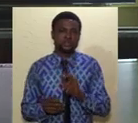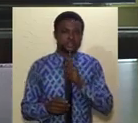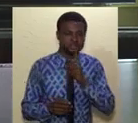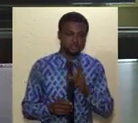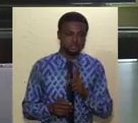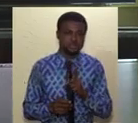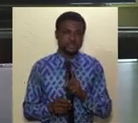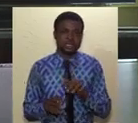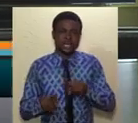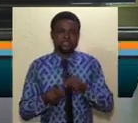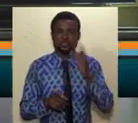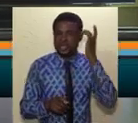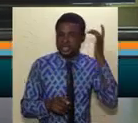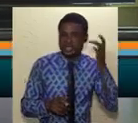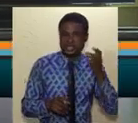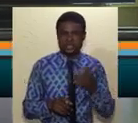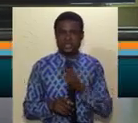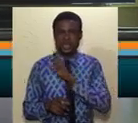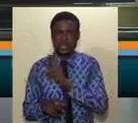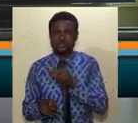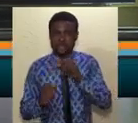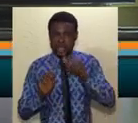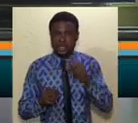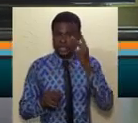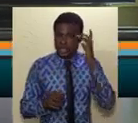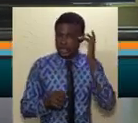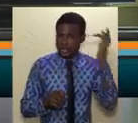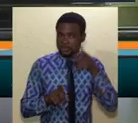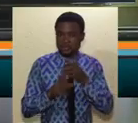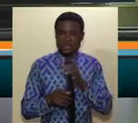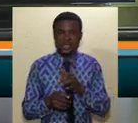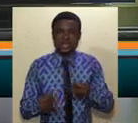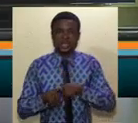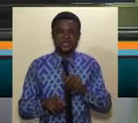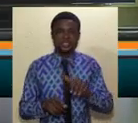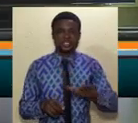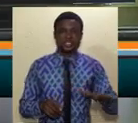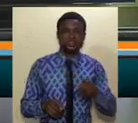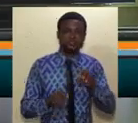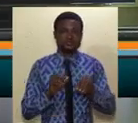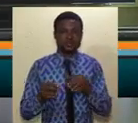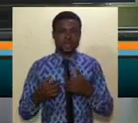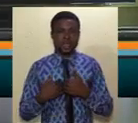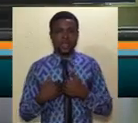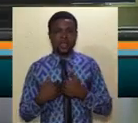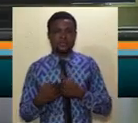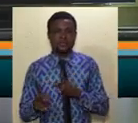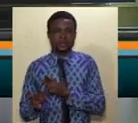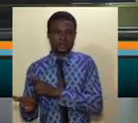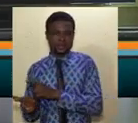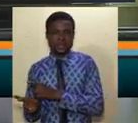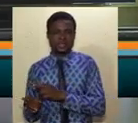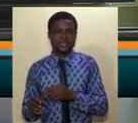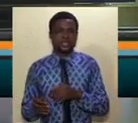my listeners, you can just hear from her that as a child you do have rights, and your rights to